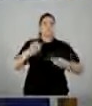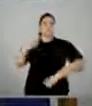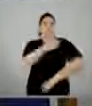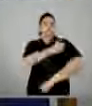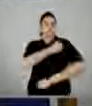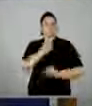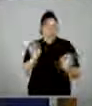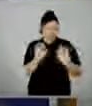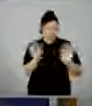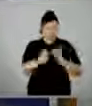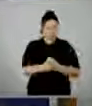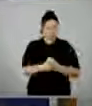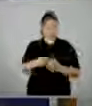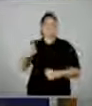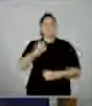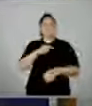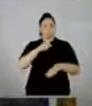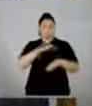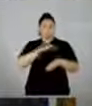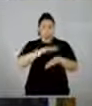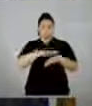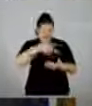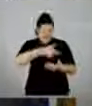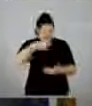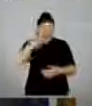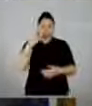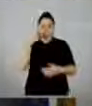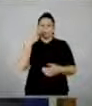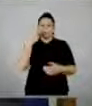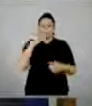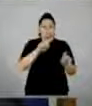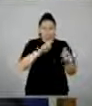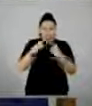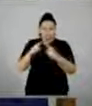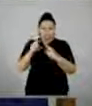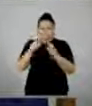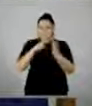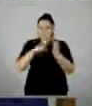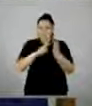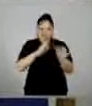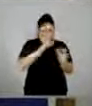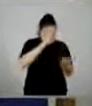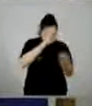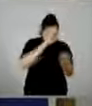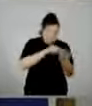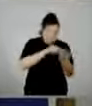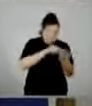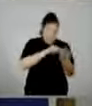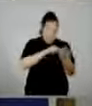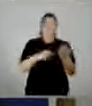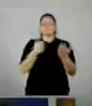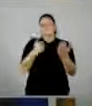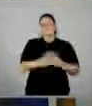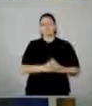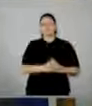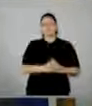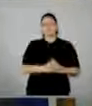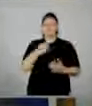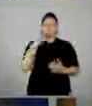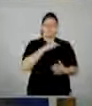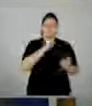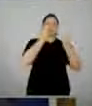blood and cell samples. And so it's quite well established in vaccines to look at that evidence from blood and cell samples. And it showed